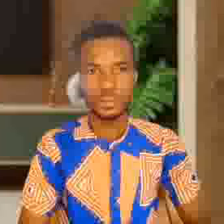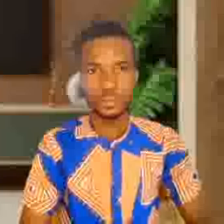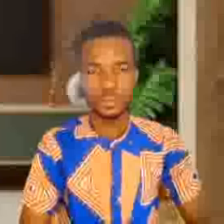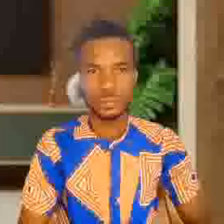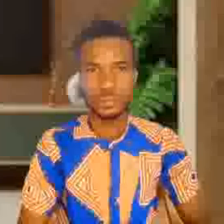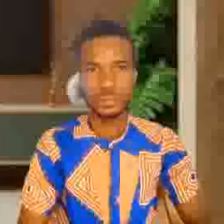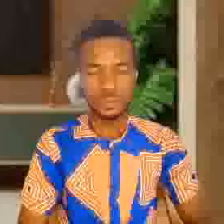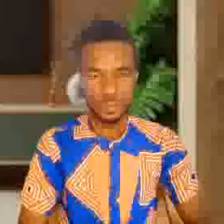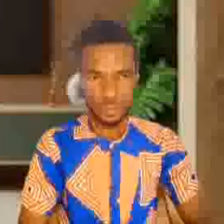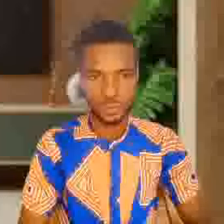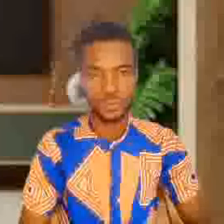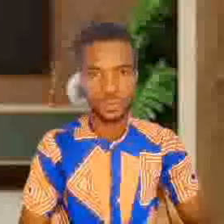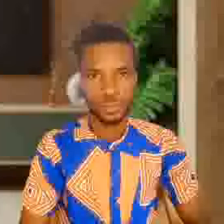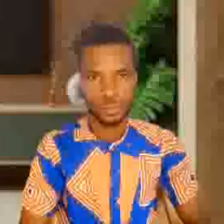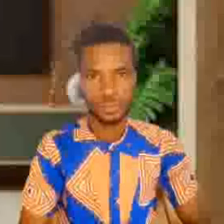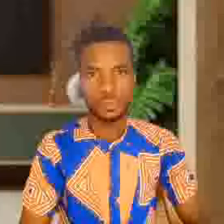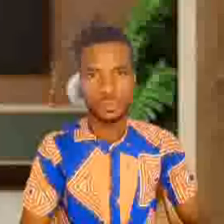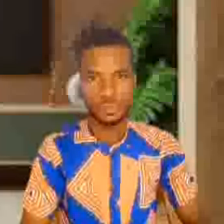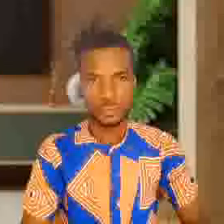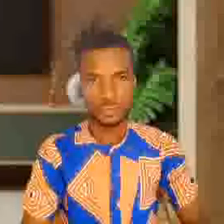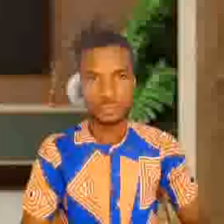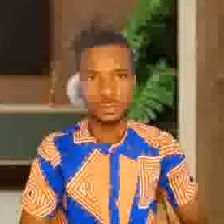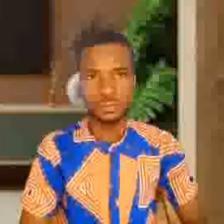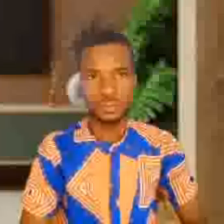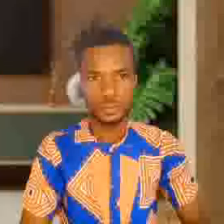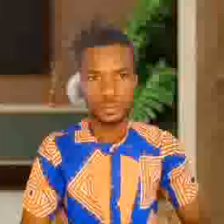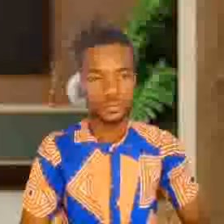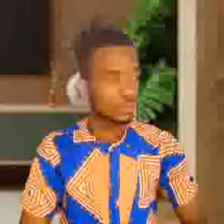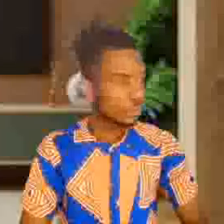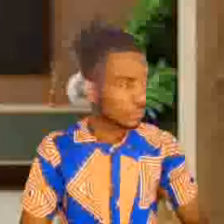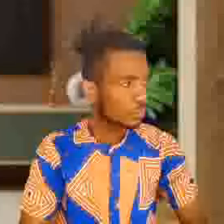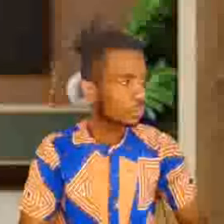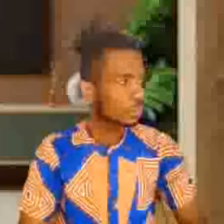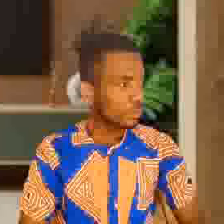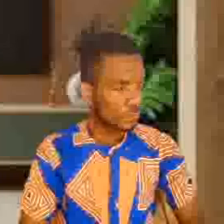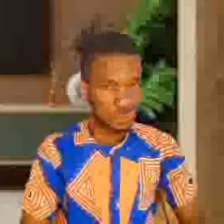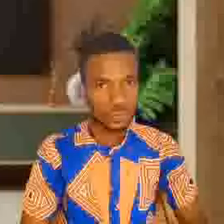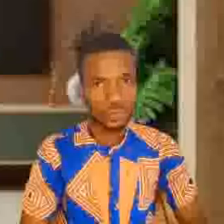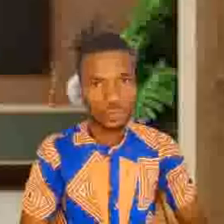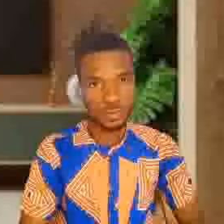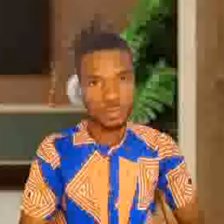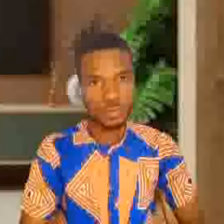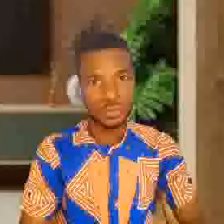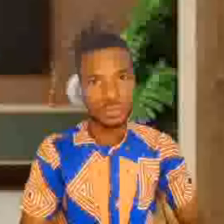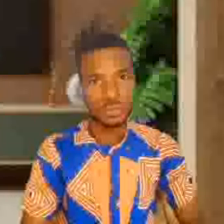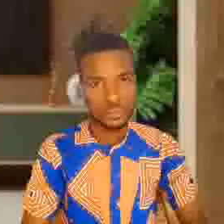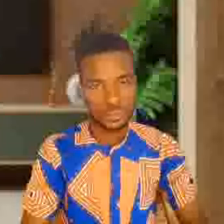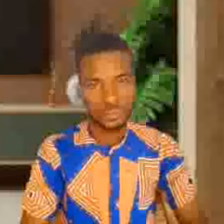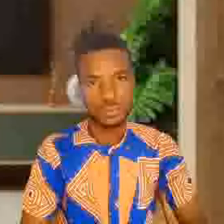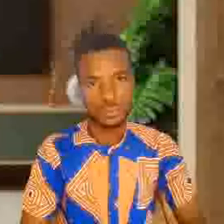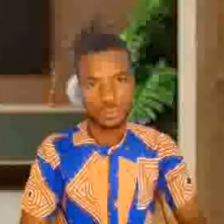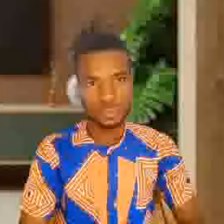in July. So we came to camp in January. The temperature of Kano that year was 11 degrees in the night.